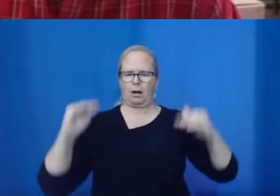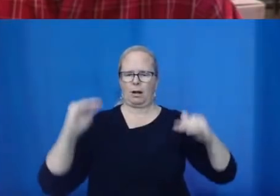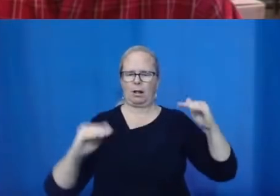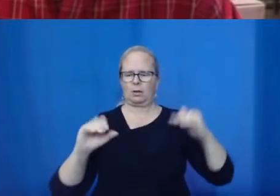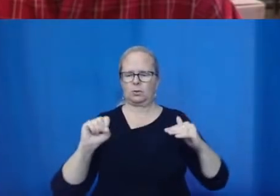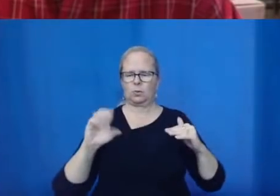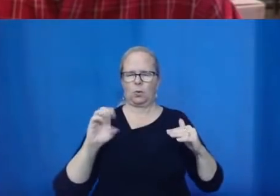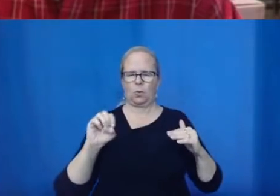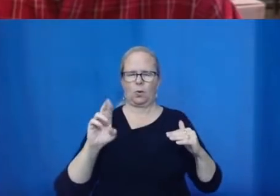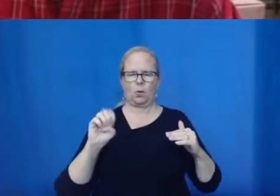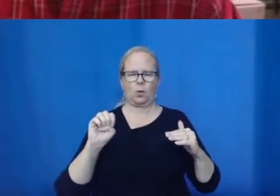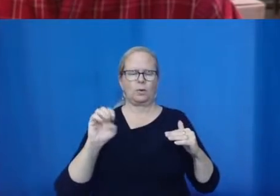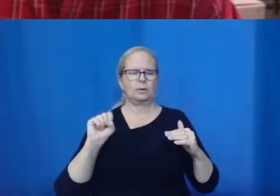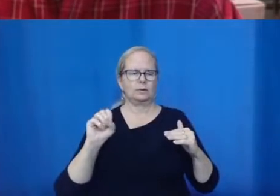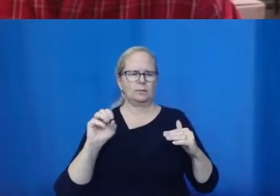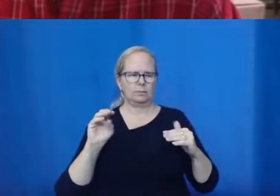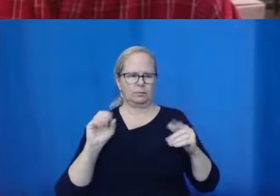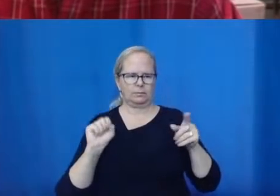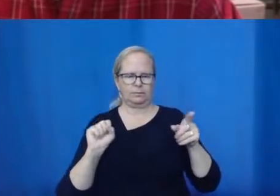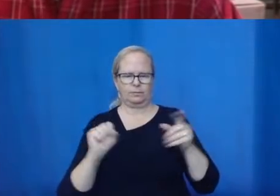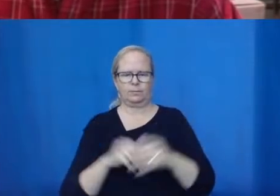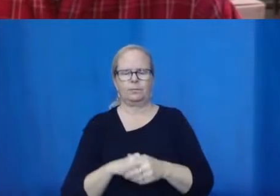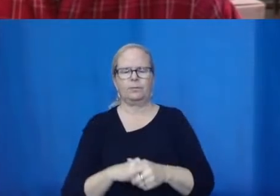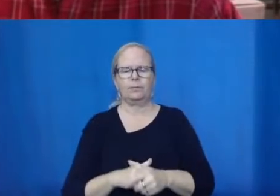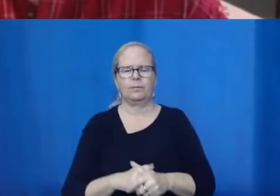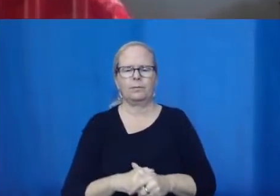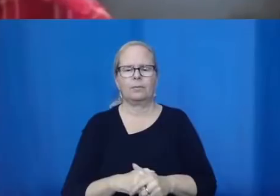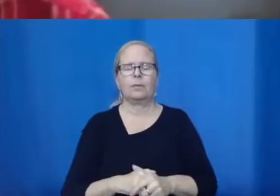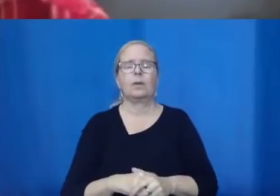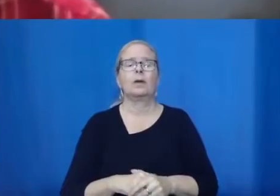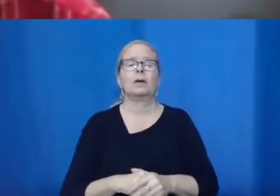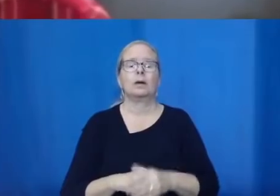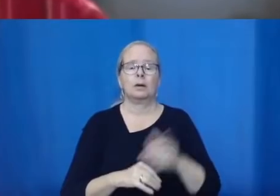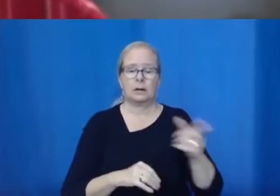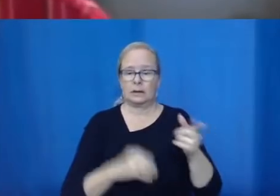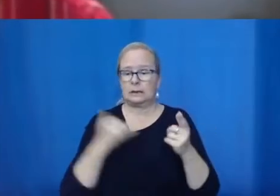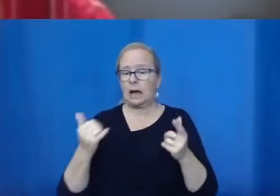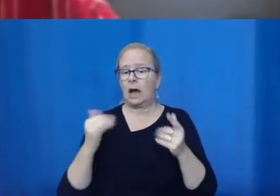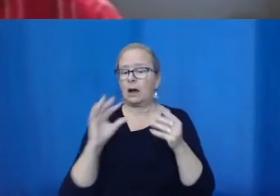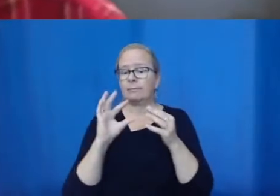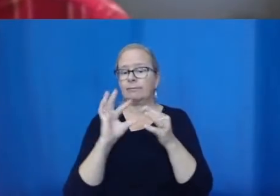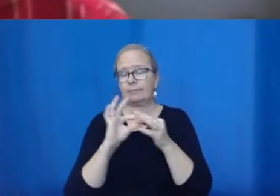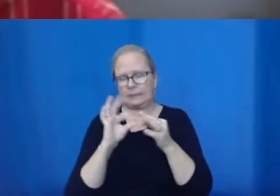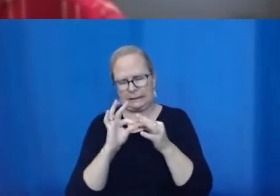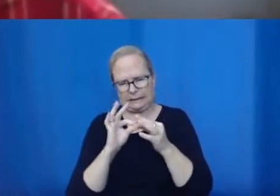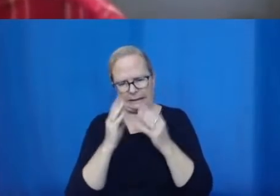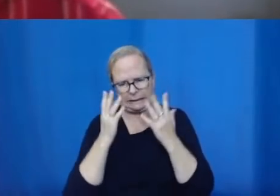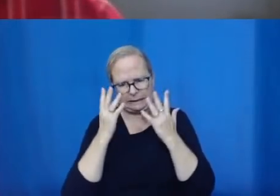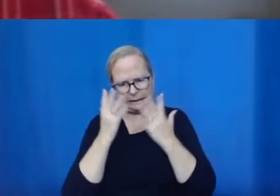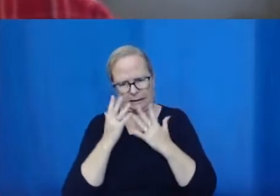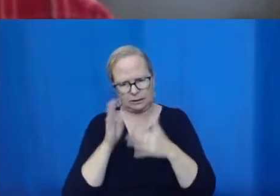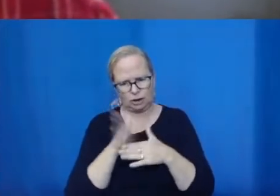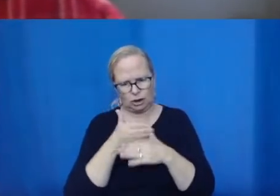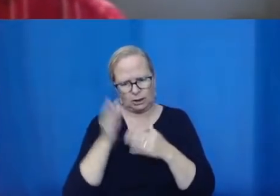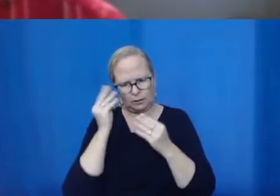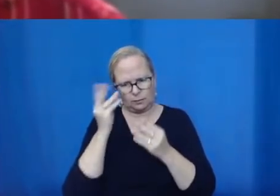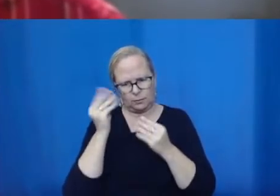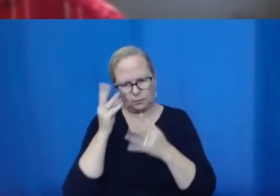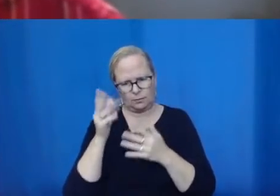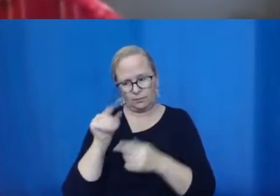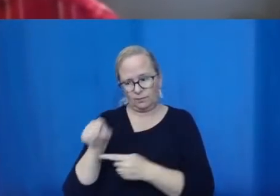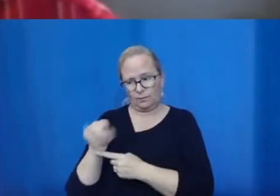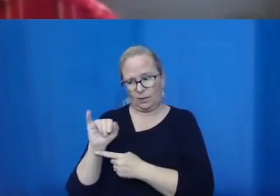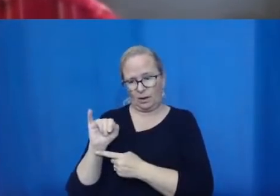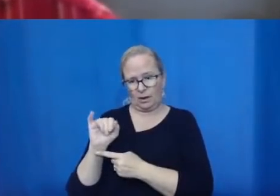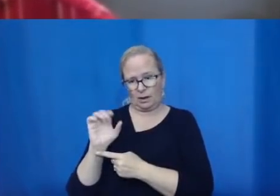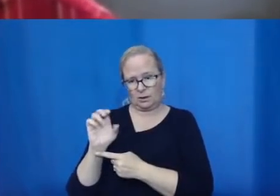requiring ICU level care in non-ICU wards. Thanks very much, Michelle. Thanks, Joe. Yes,